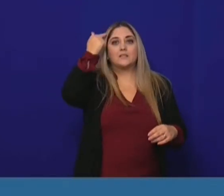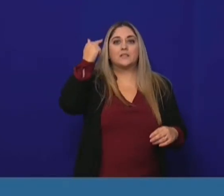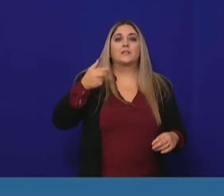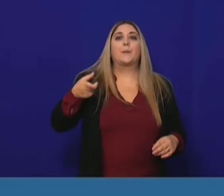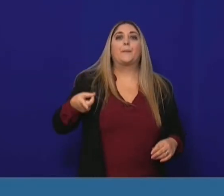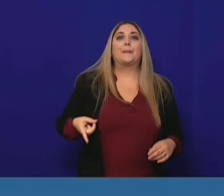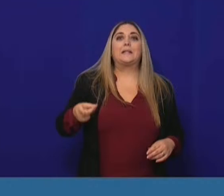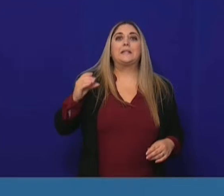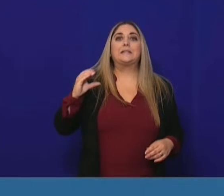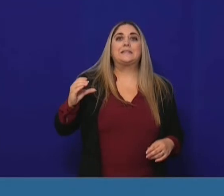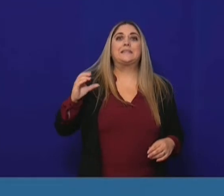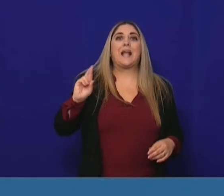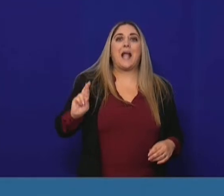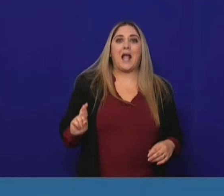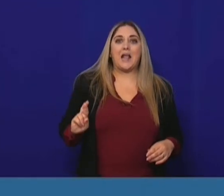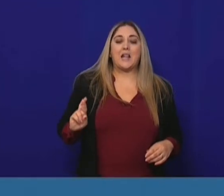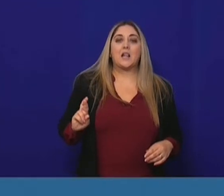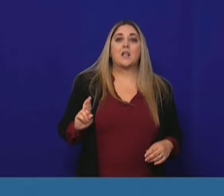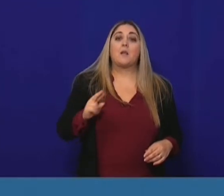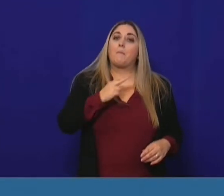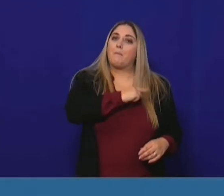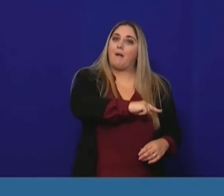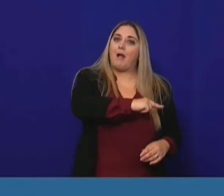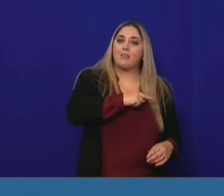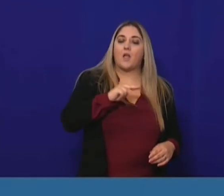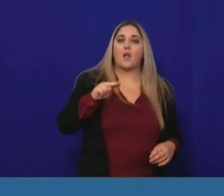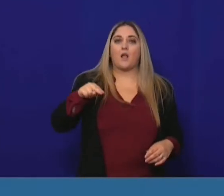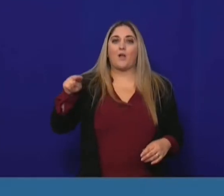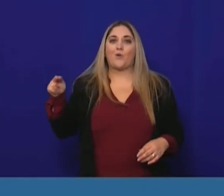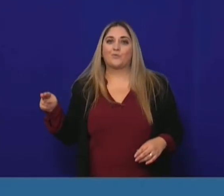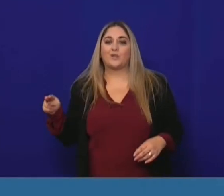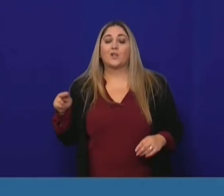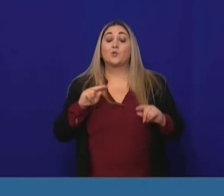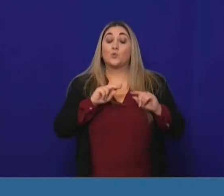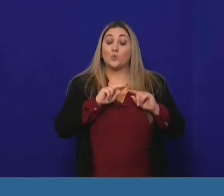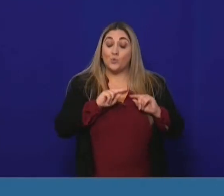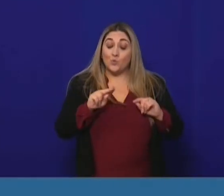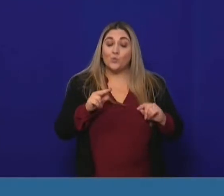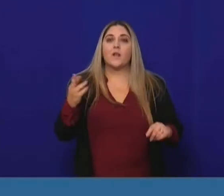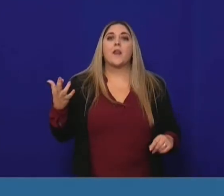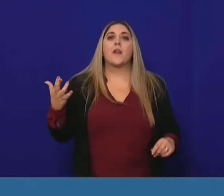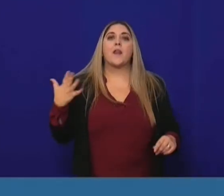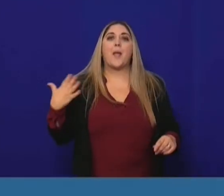tal-PCR testing kemm Malta kif ukoll Għawdex u anke bir-rapid testing.